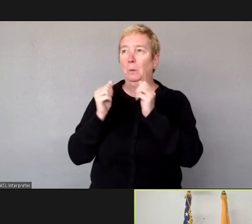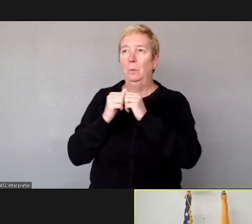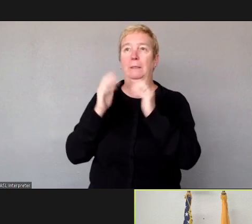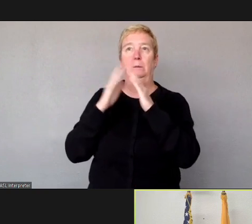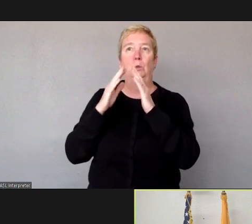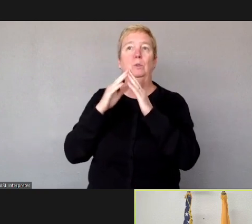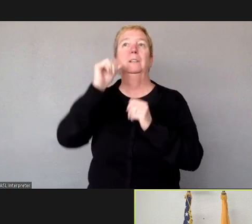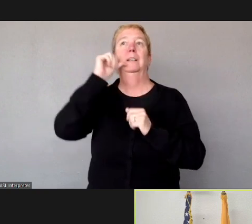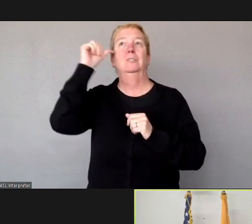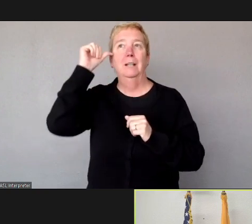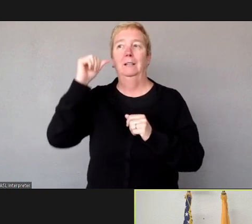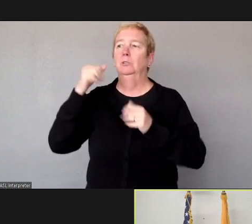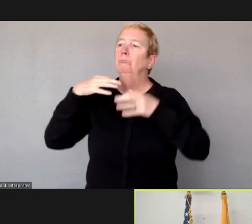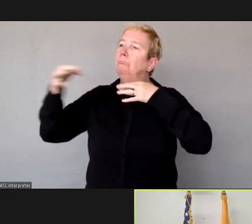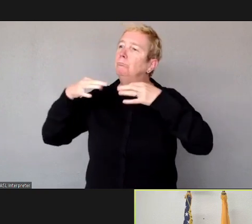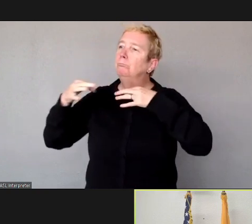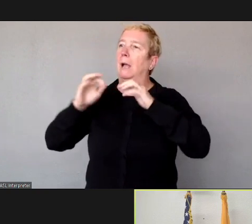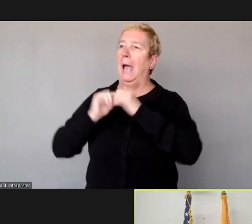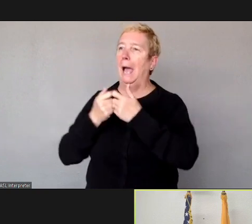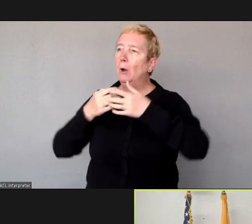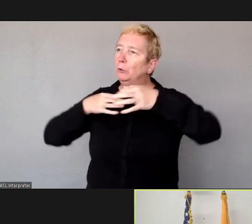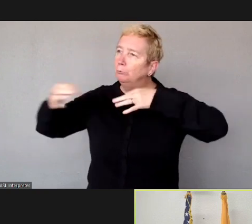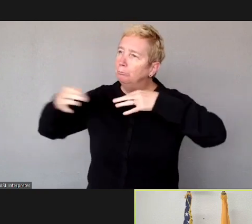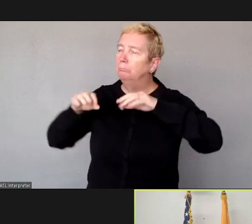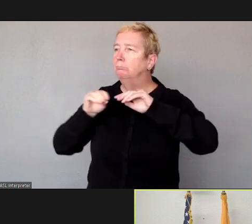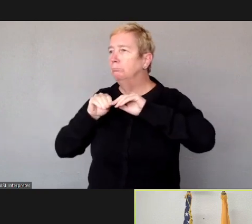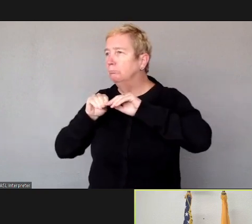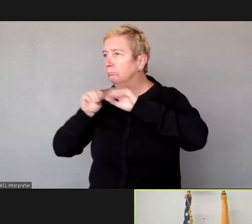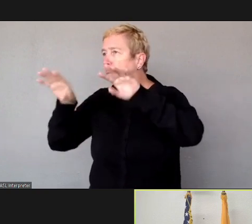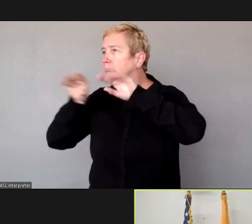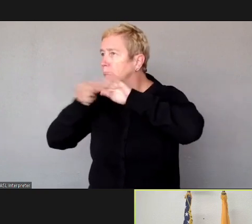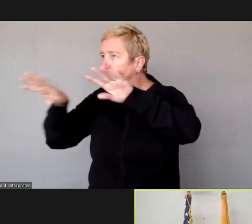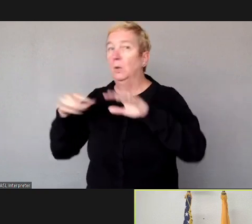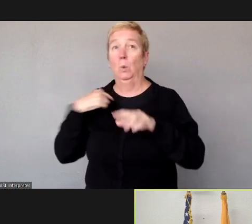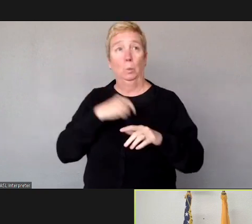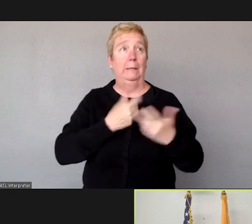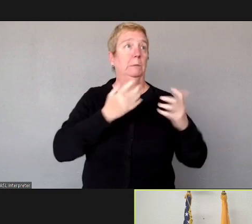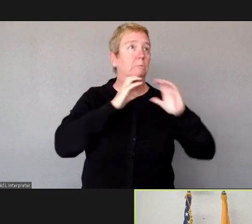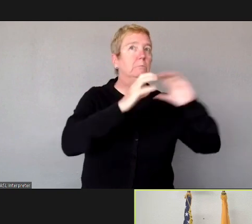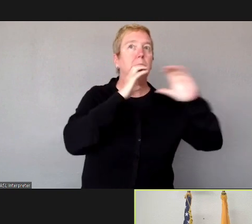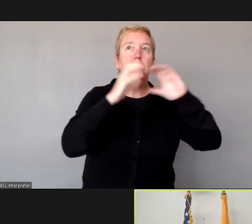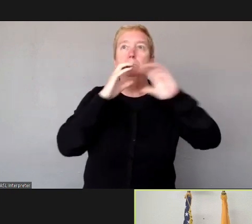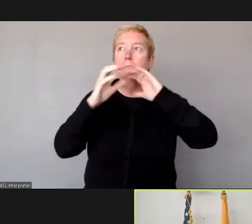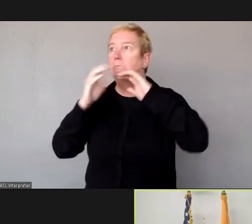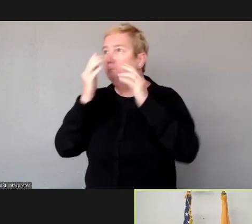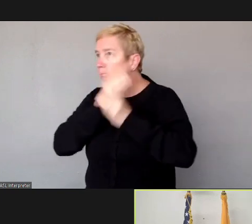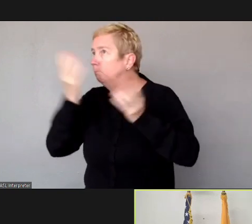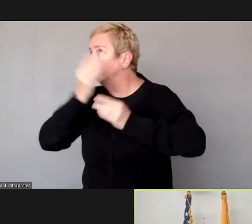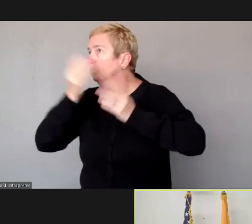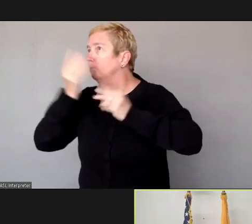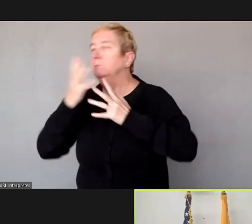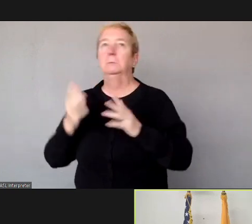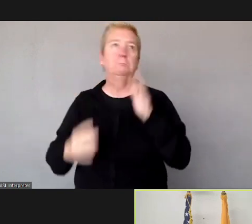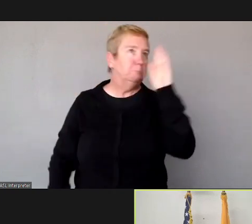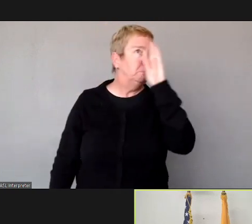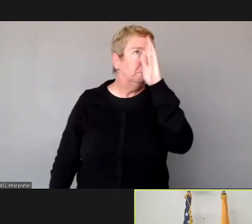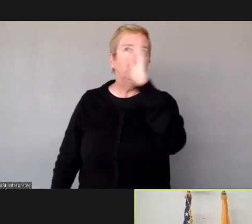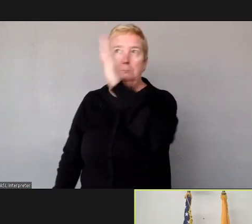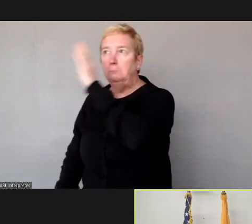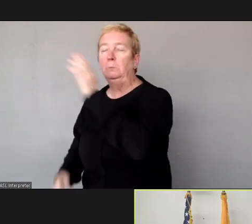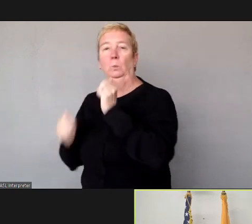about messaging and how best to do it and which way to do it. But we've been communicating very directly and very strongly in a lot of